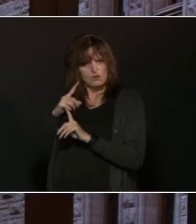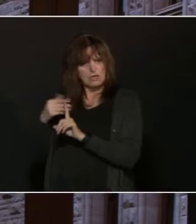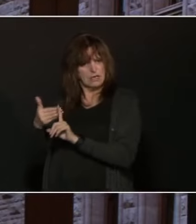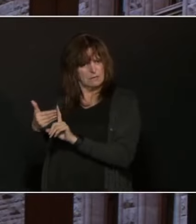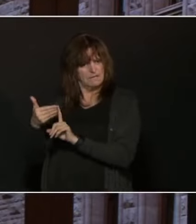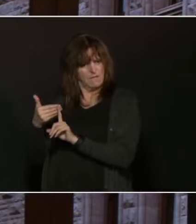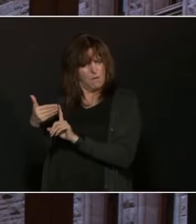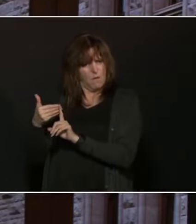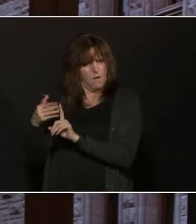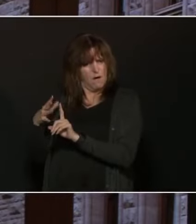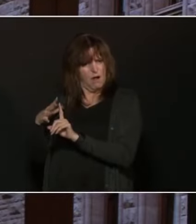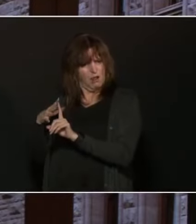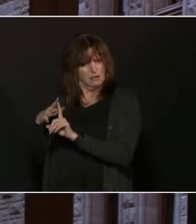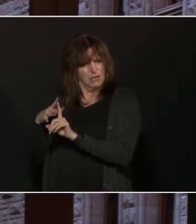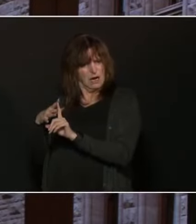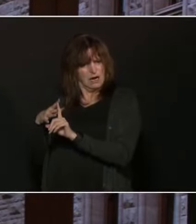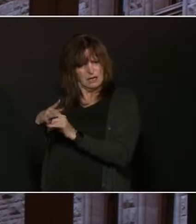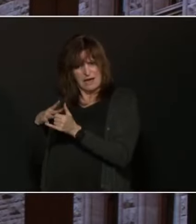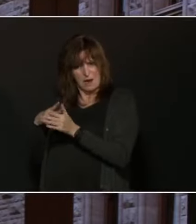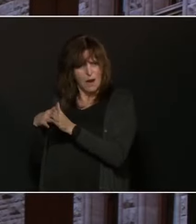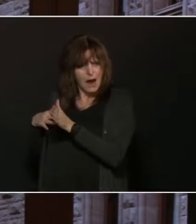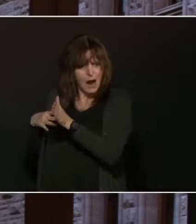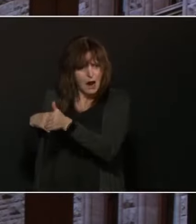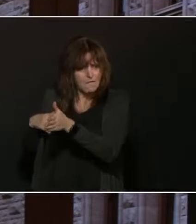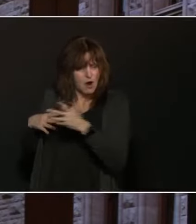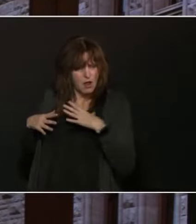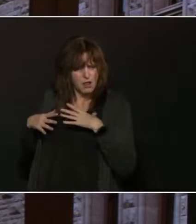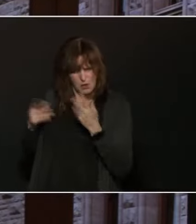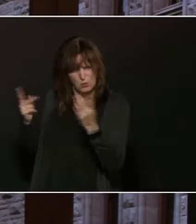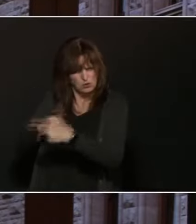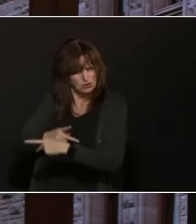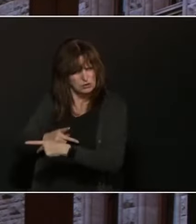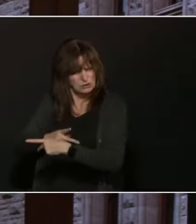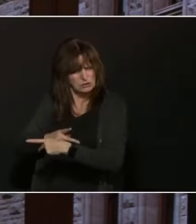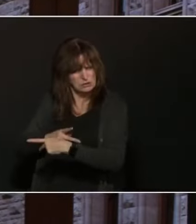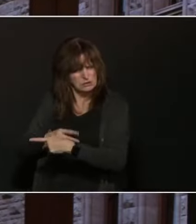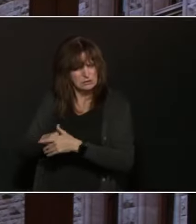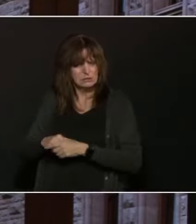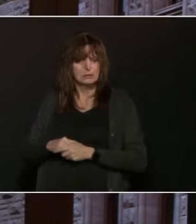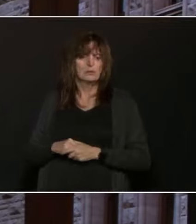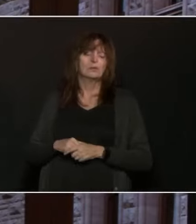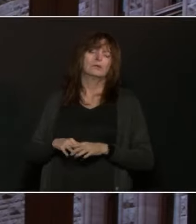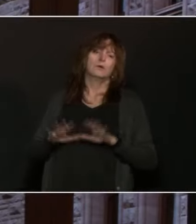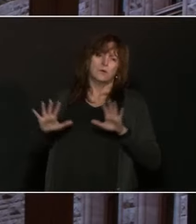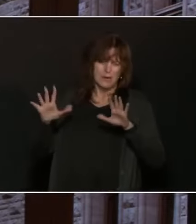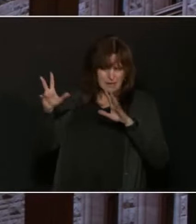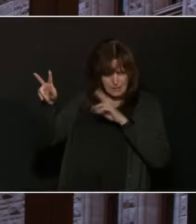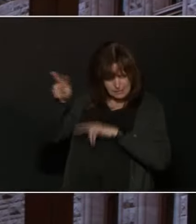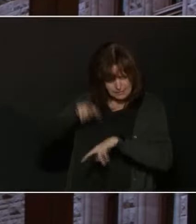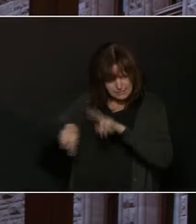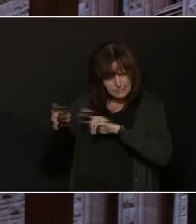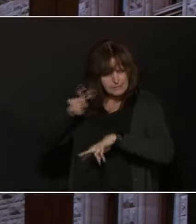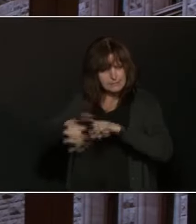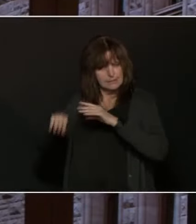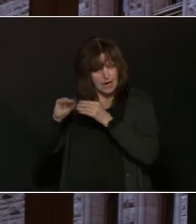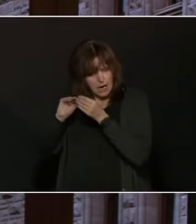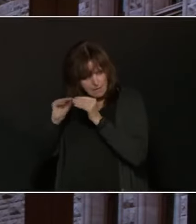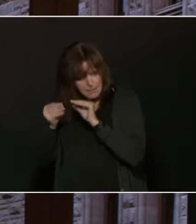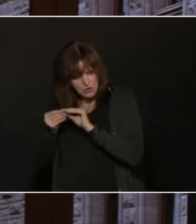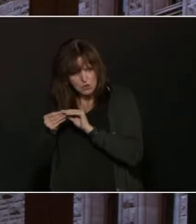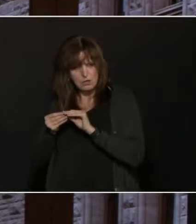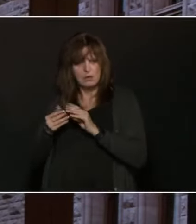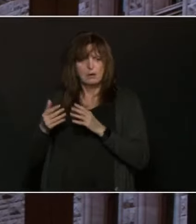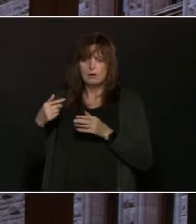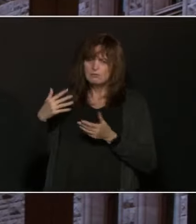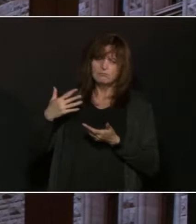season. So we did look at our numbers. We looked at where we want, because both myself and medical officers around the